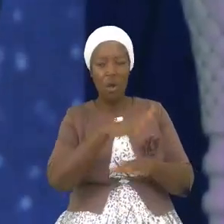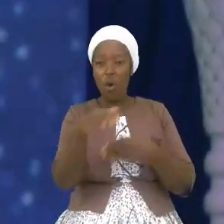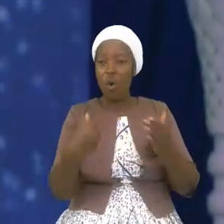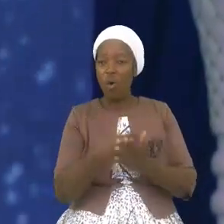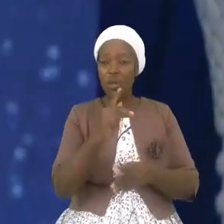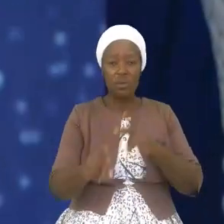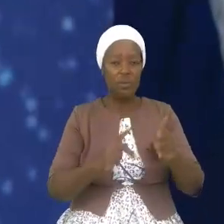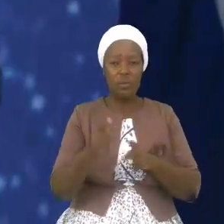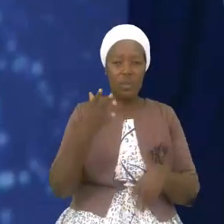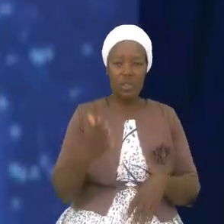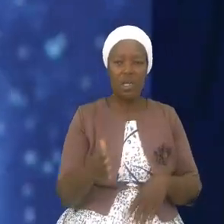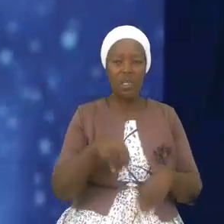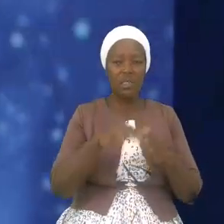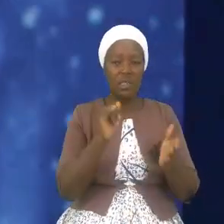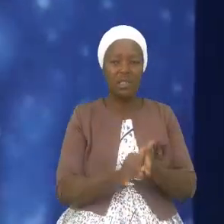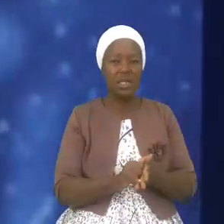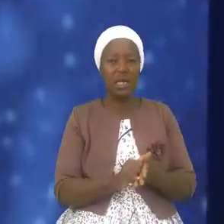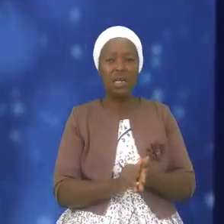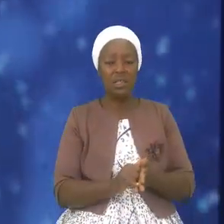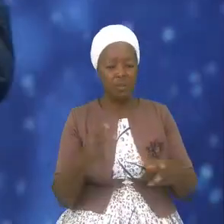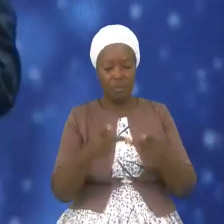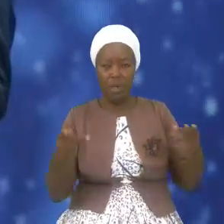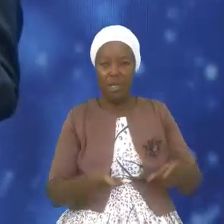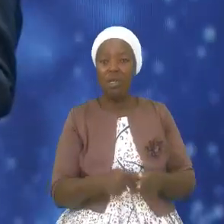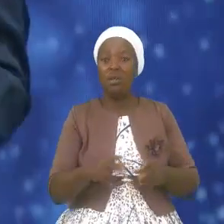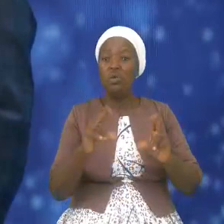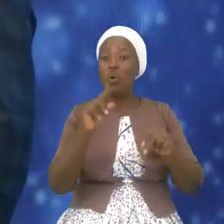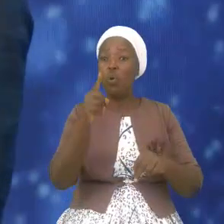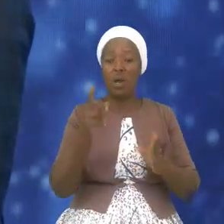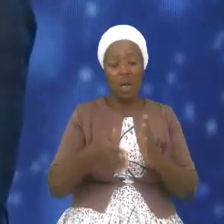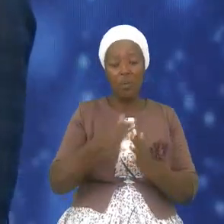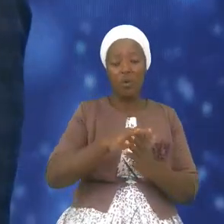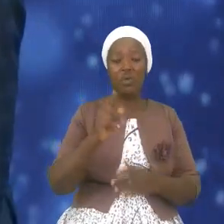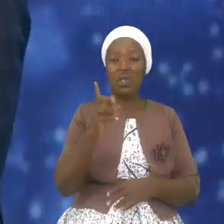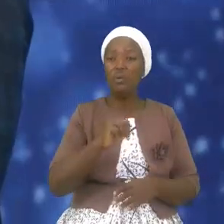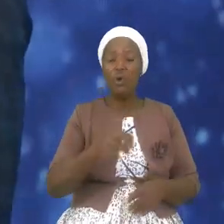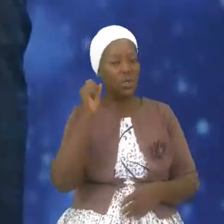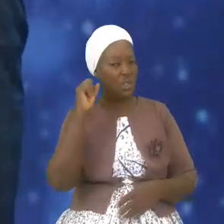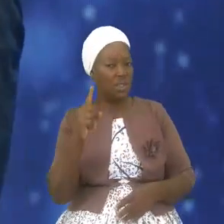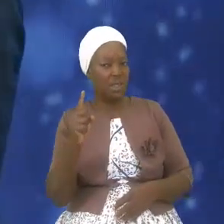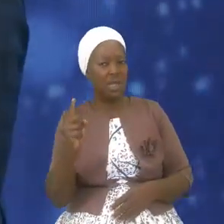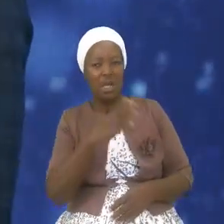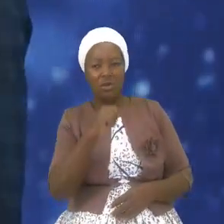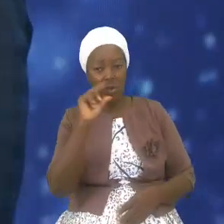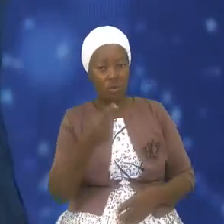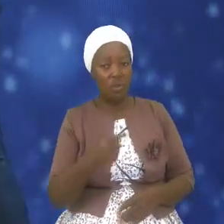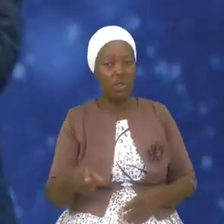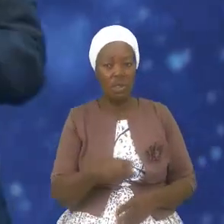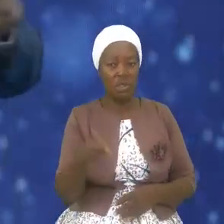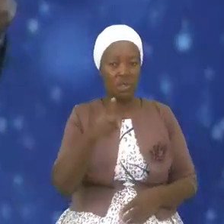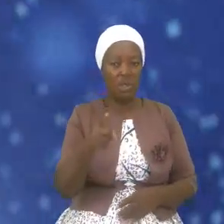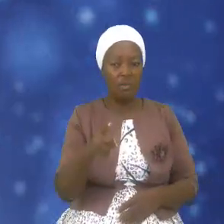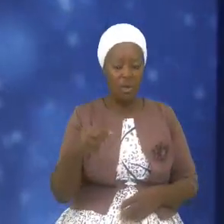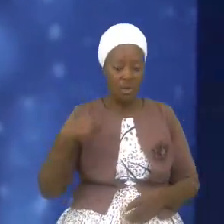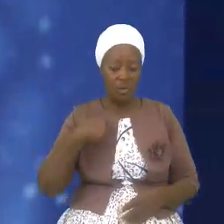of them understood. And not only them, us as well. Our writing may not be on the wall.